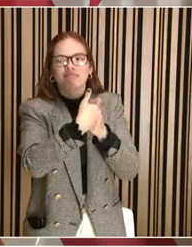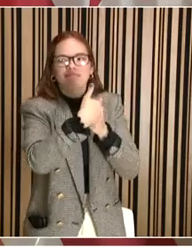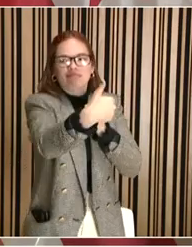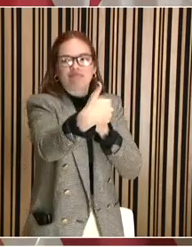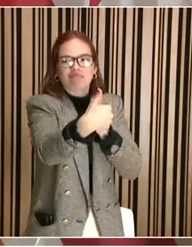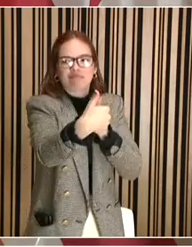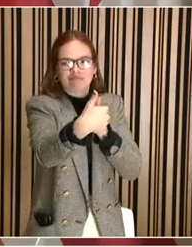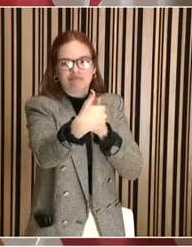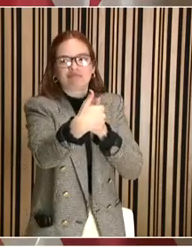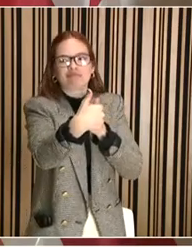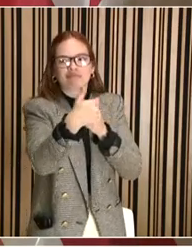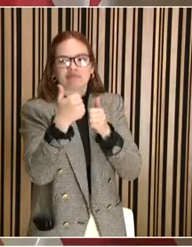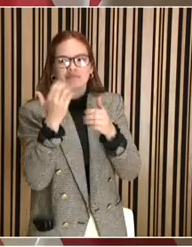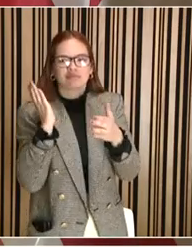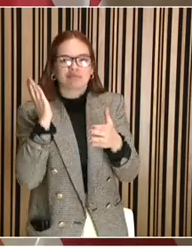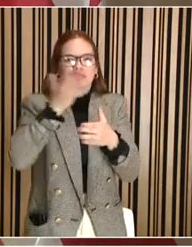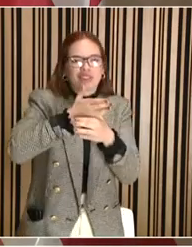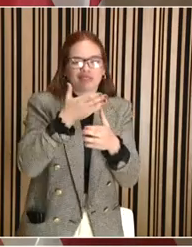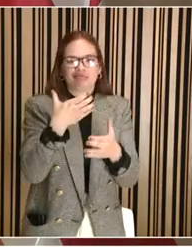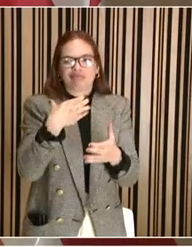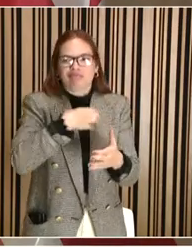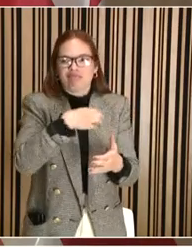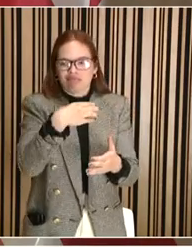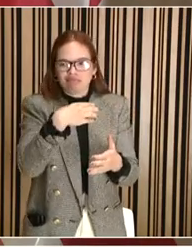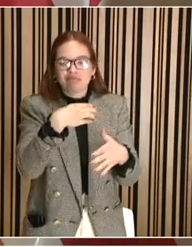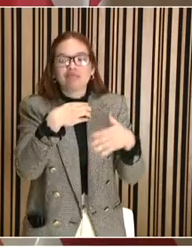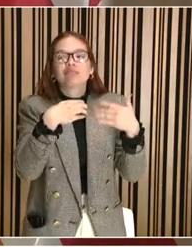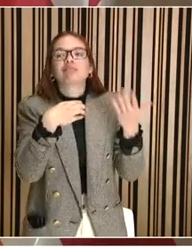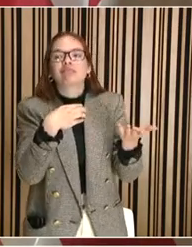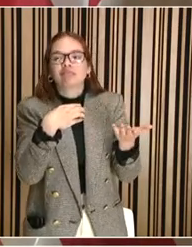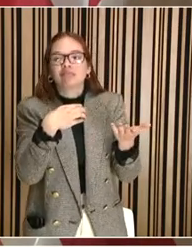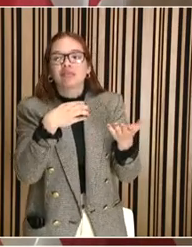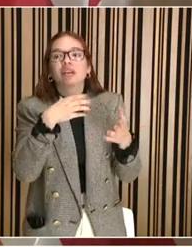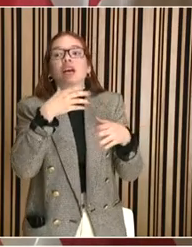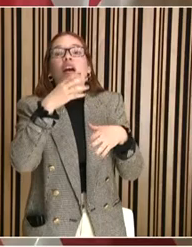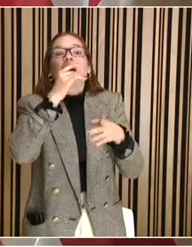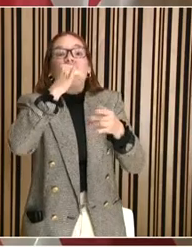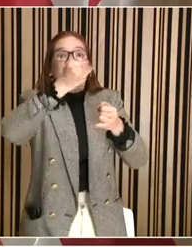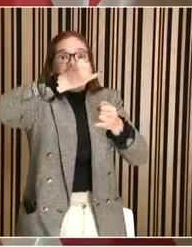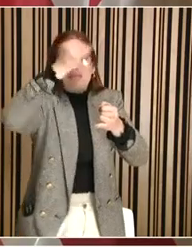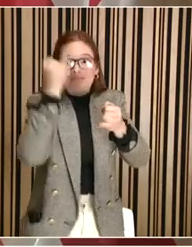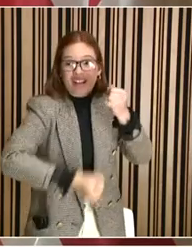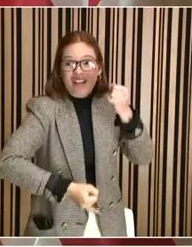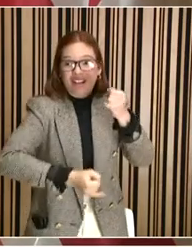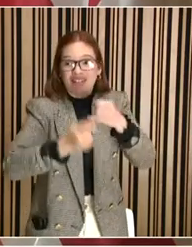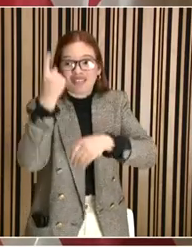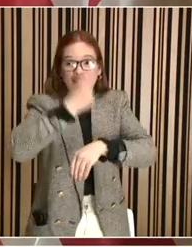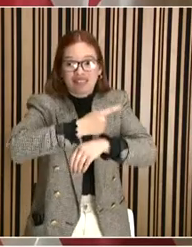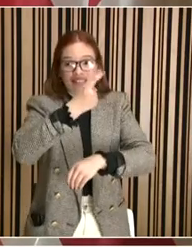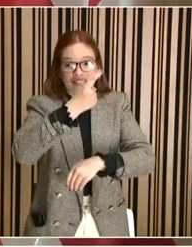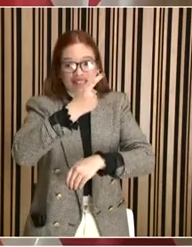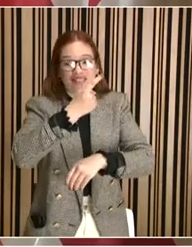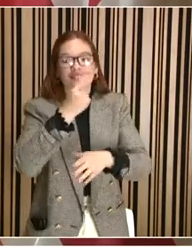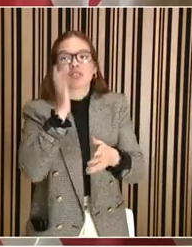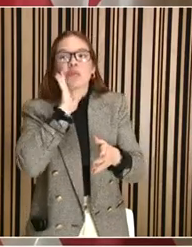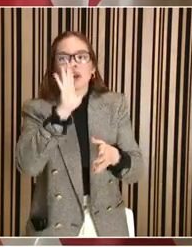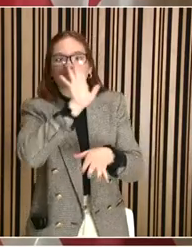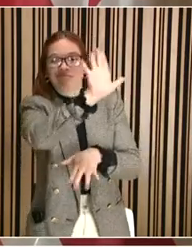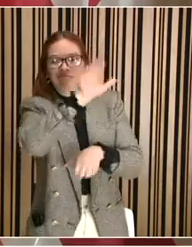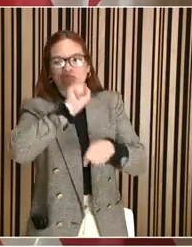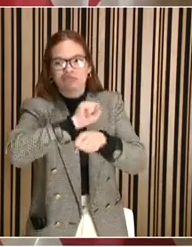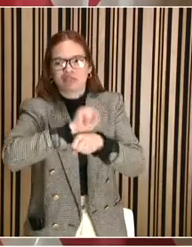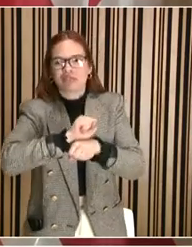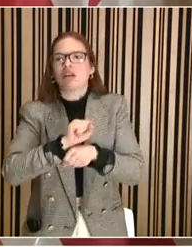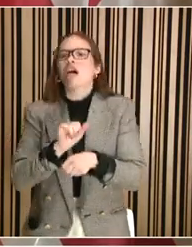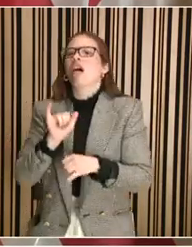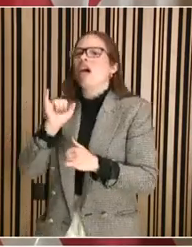and to have this be his last day at the office. And I'm sorry, what? And that would be the last day at the office. So that's new, because we were